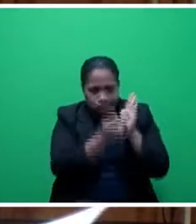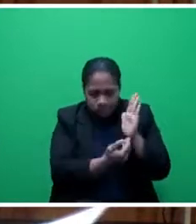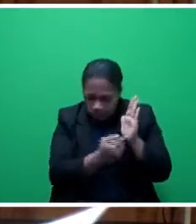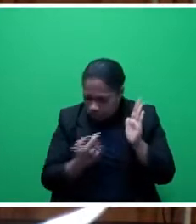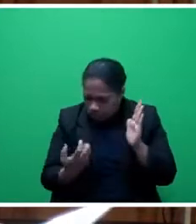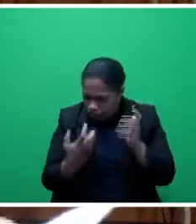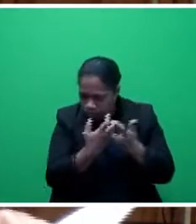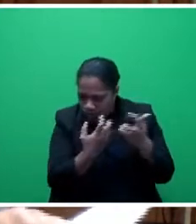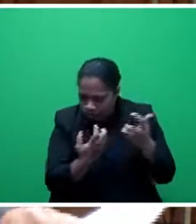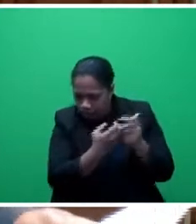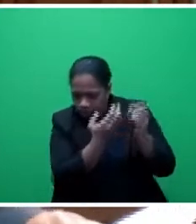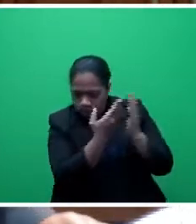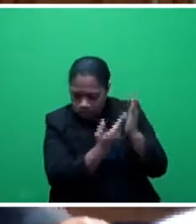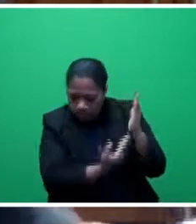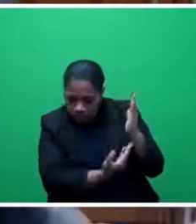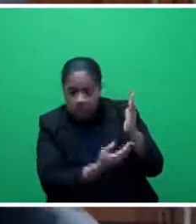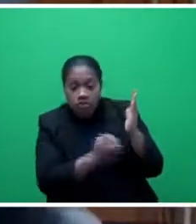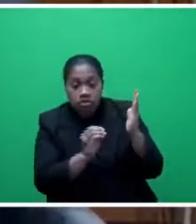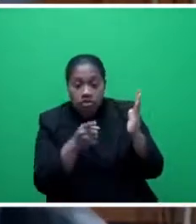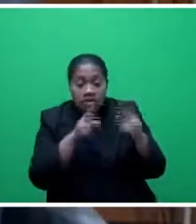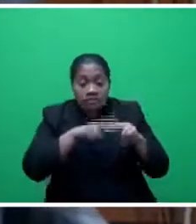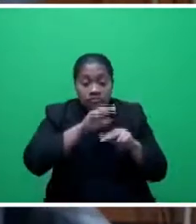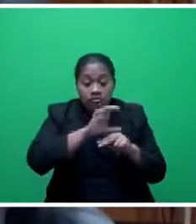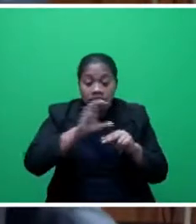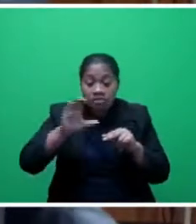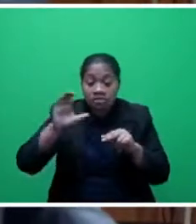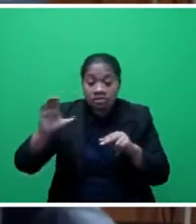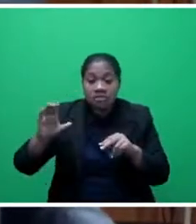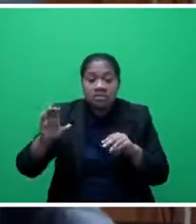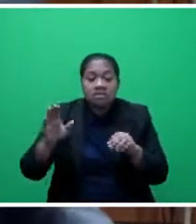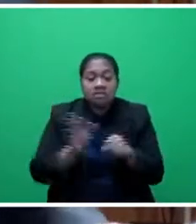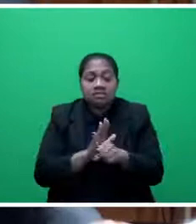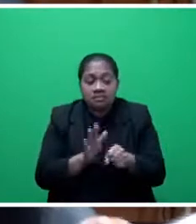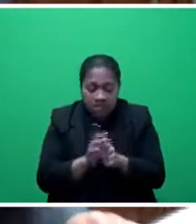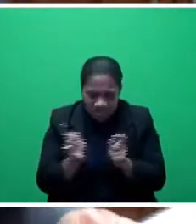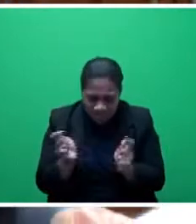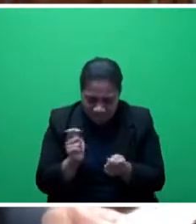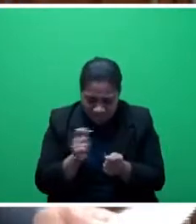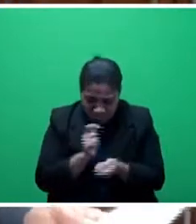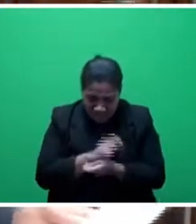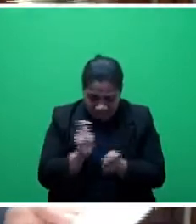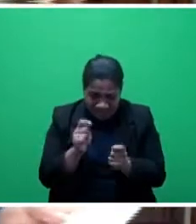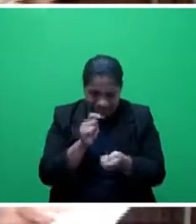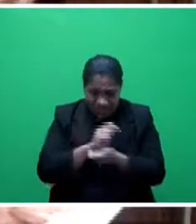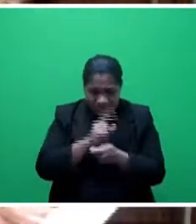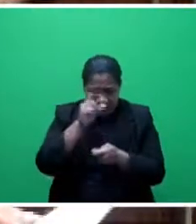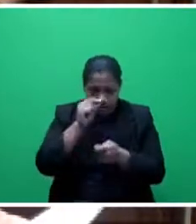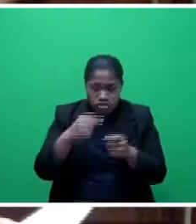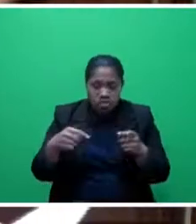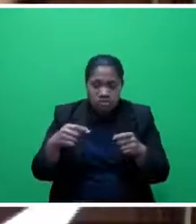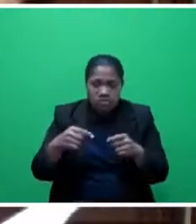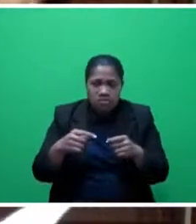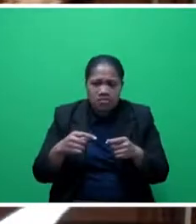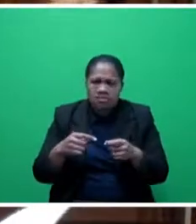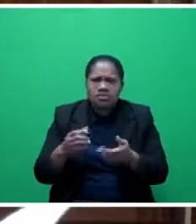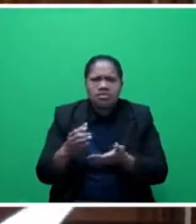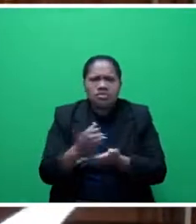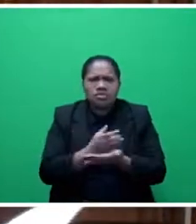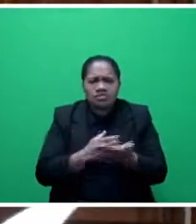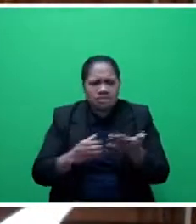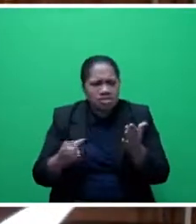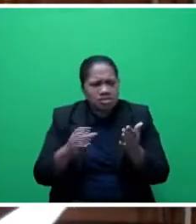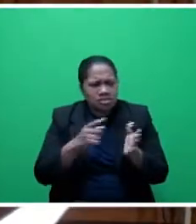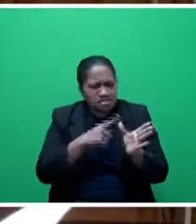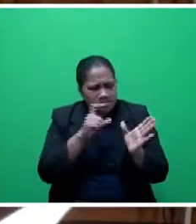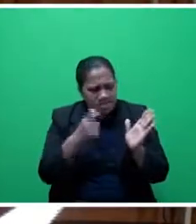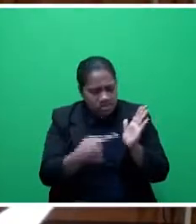the FCCC seeks to amend the Budget Amendment Bill seeks to amend the Fijian Competition Consumer Commission Act to ensure